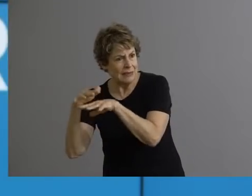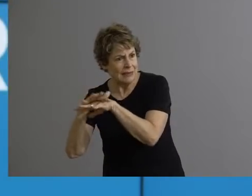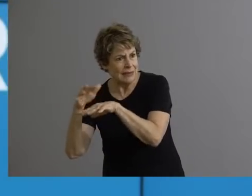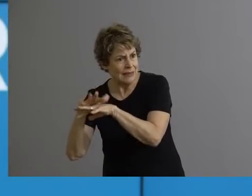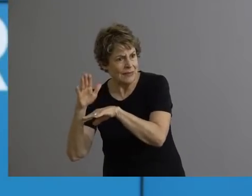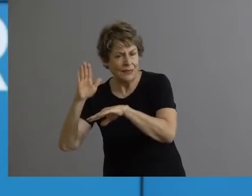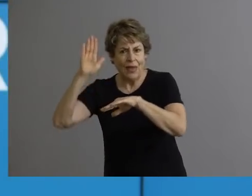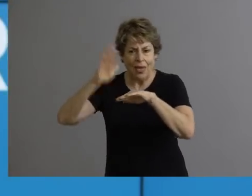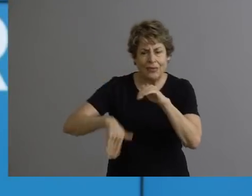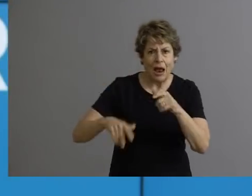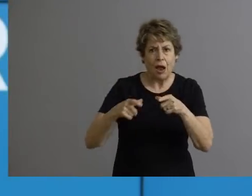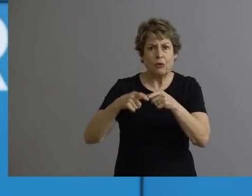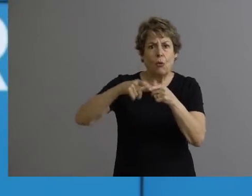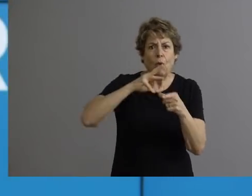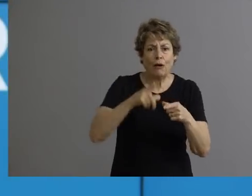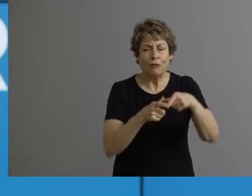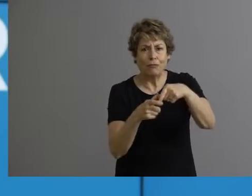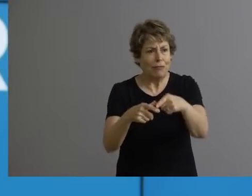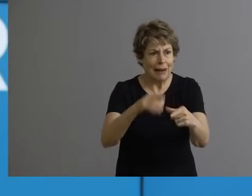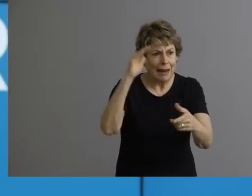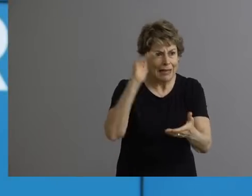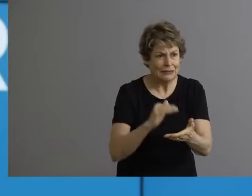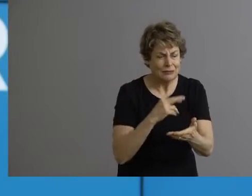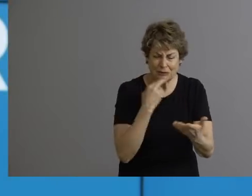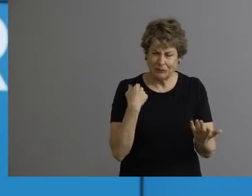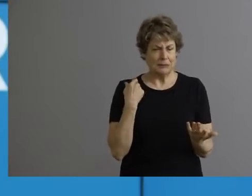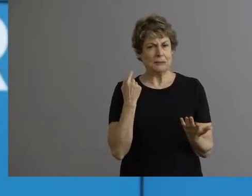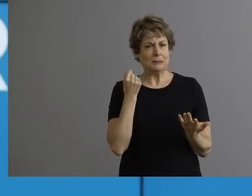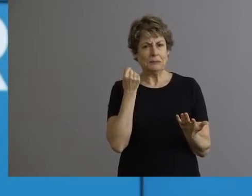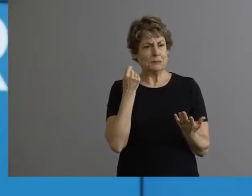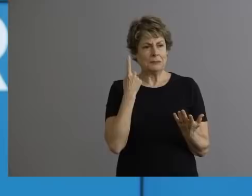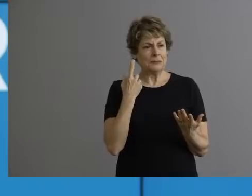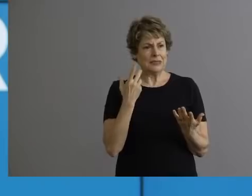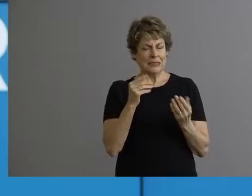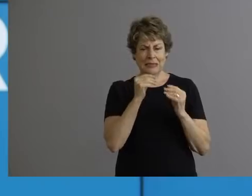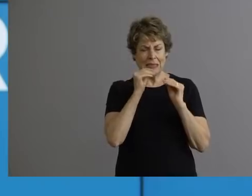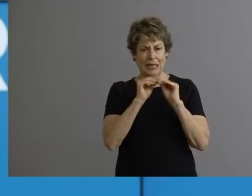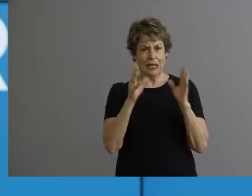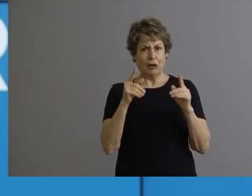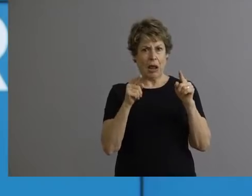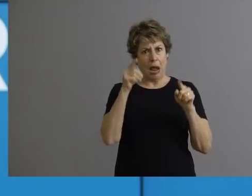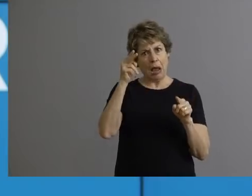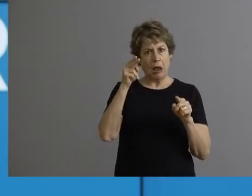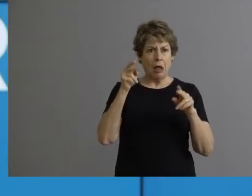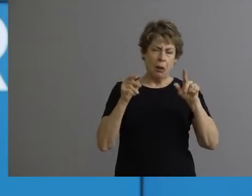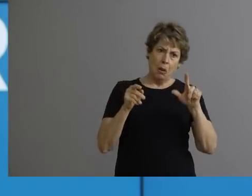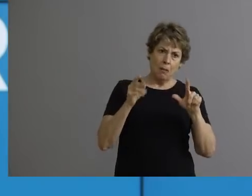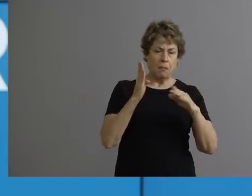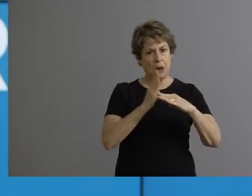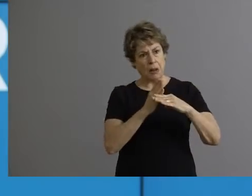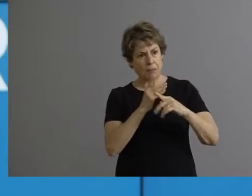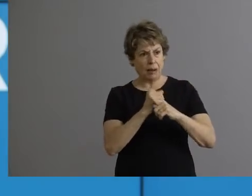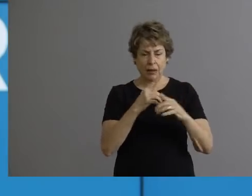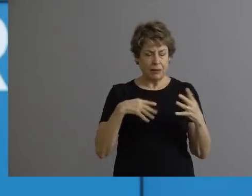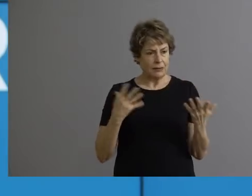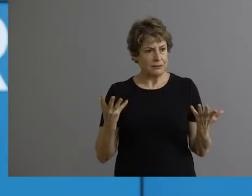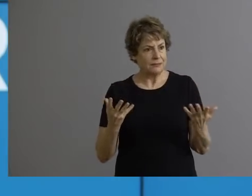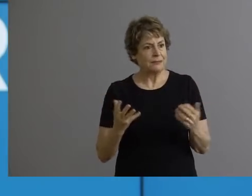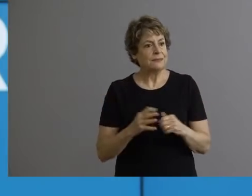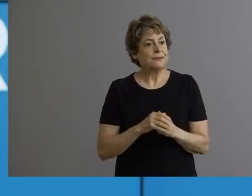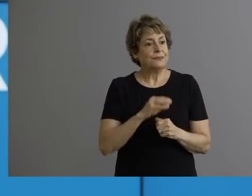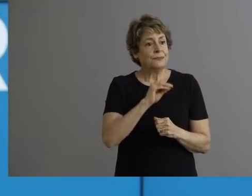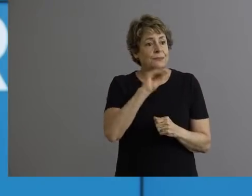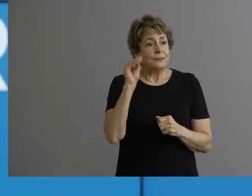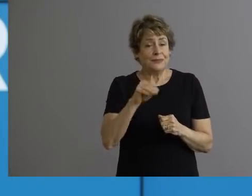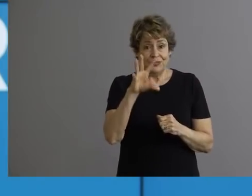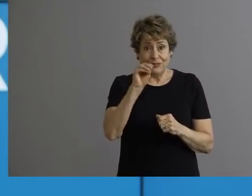any consistency. And then finally, just to add on to the enforcement, how will you enforce the 50% capacity at restaurants, and what will be the